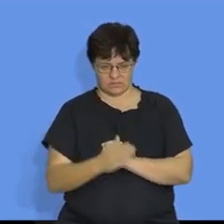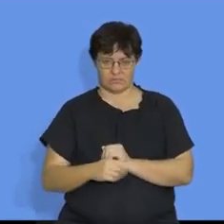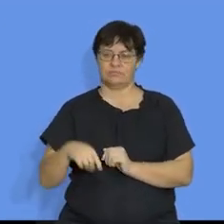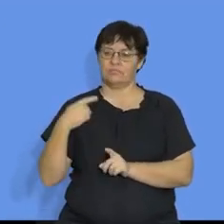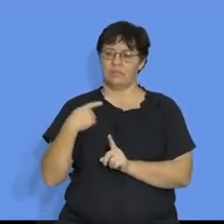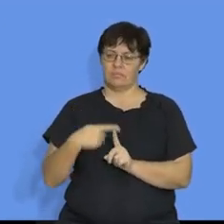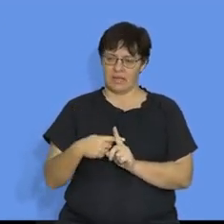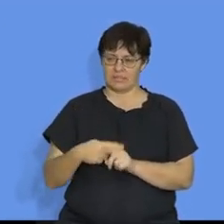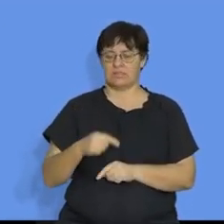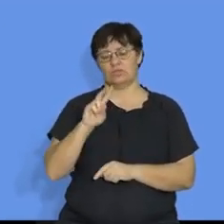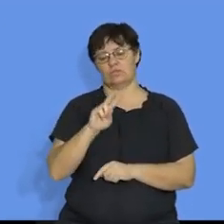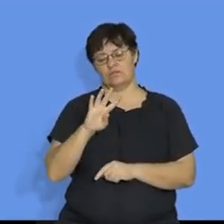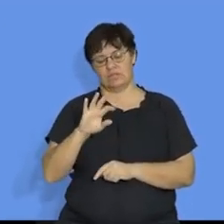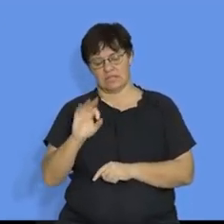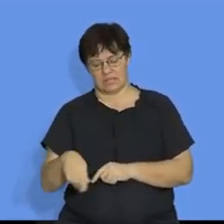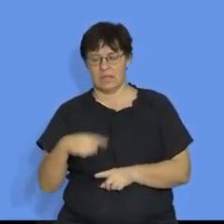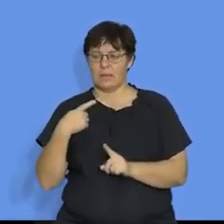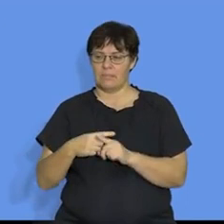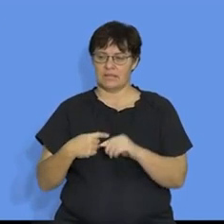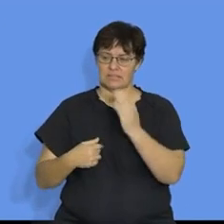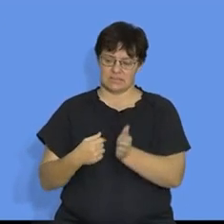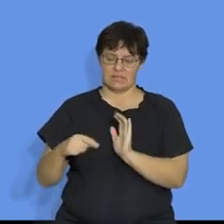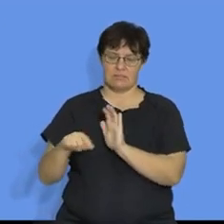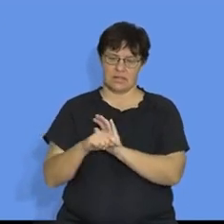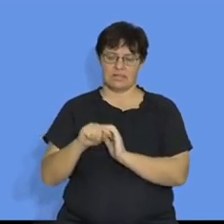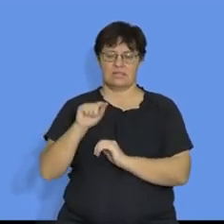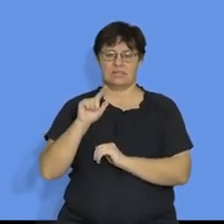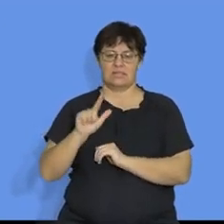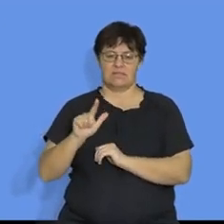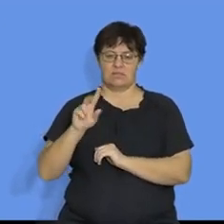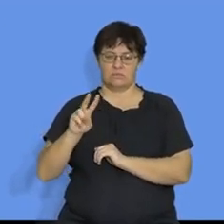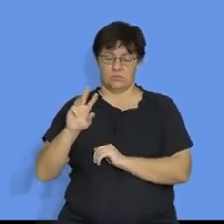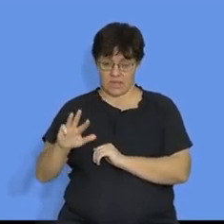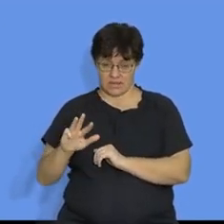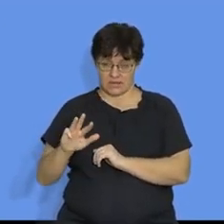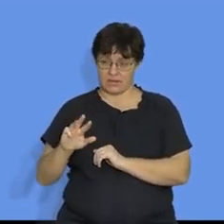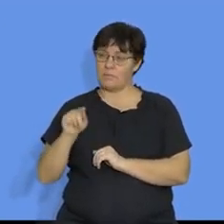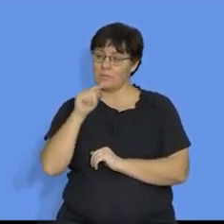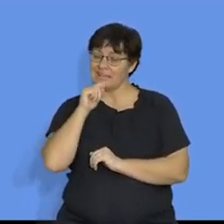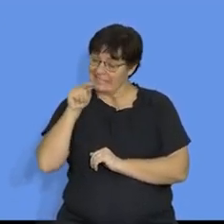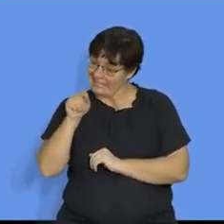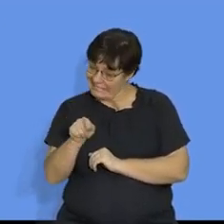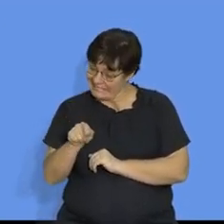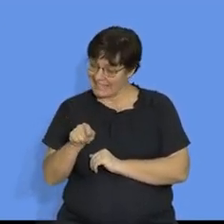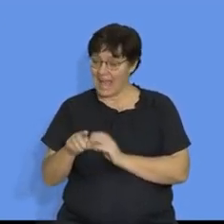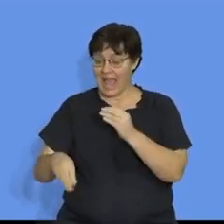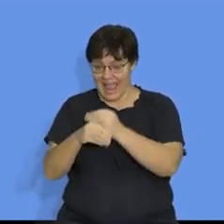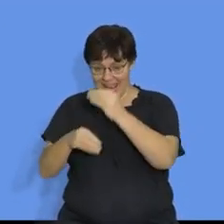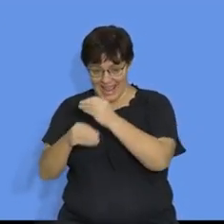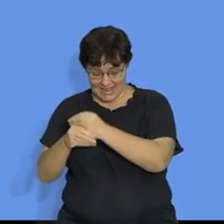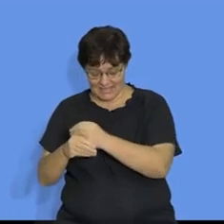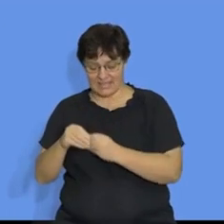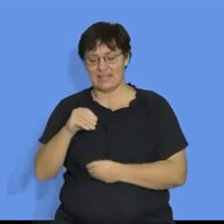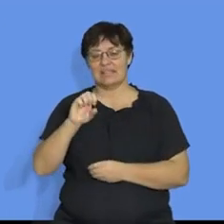plus 243, plus negative 729 is a geometric series. It